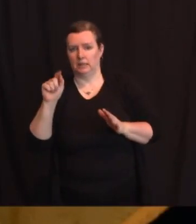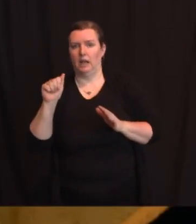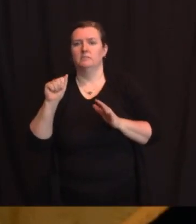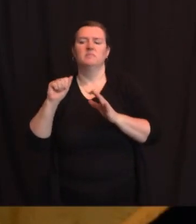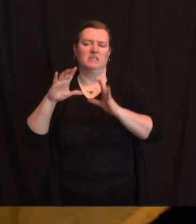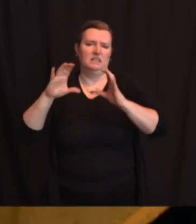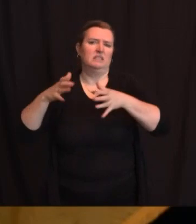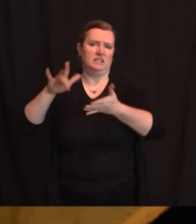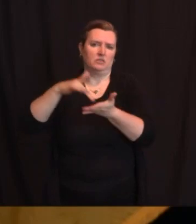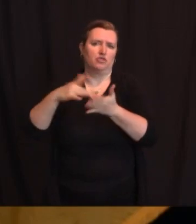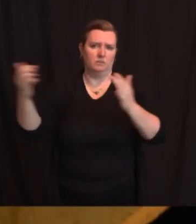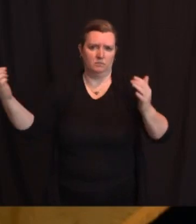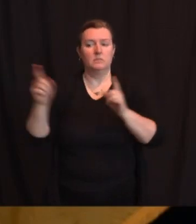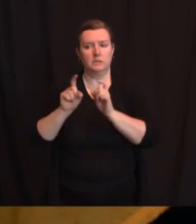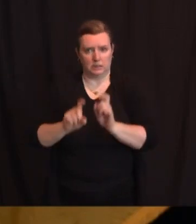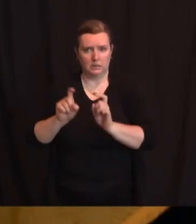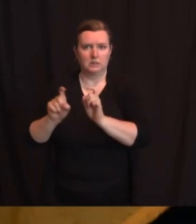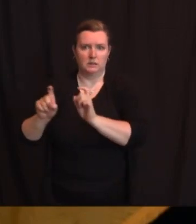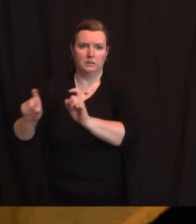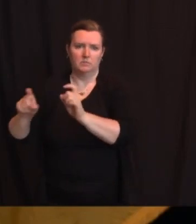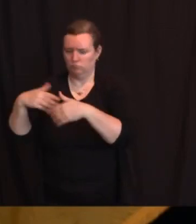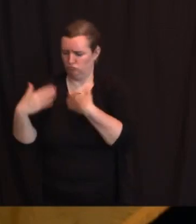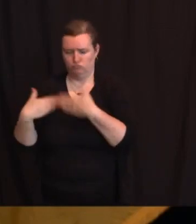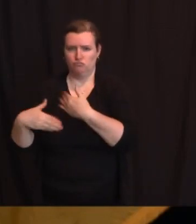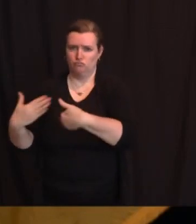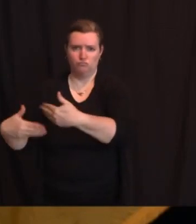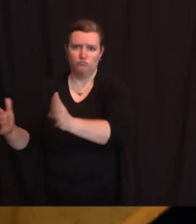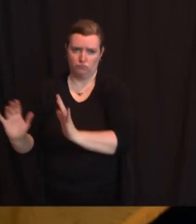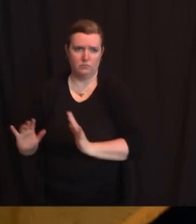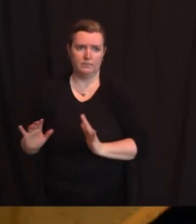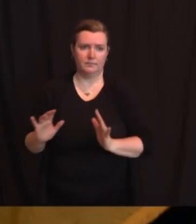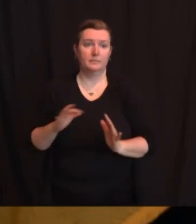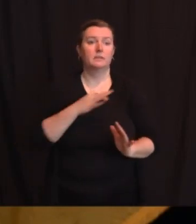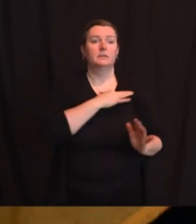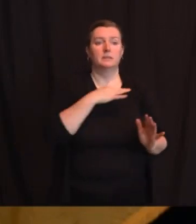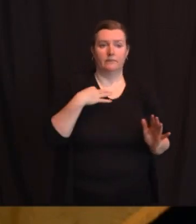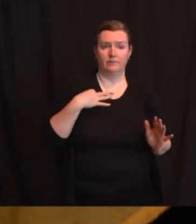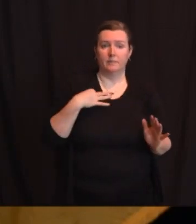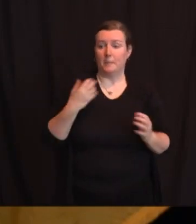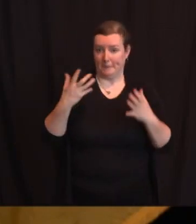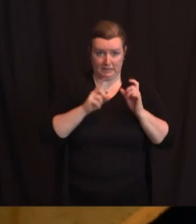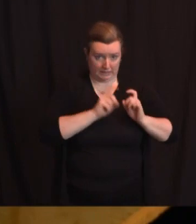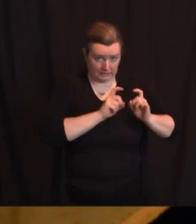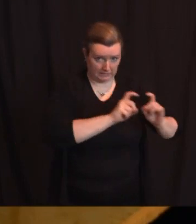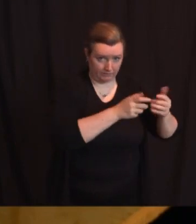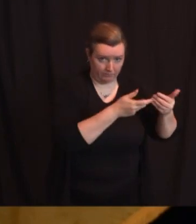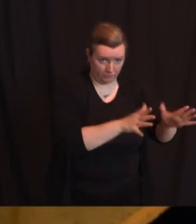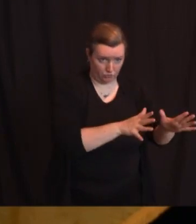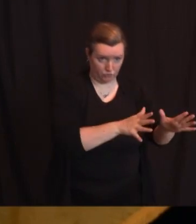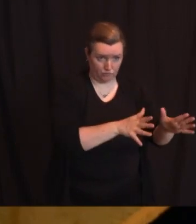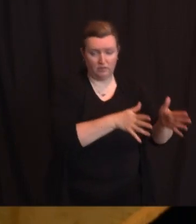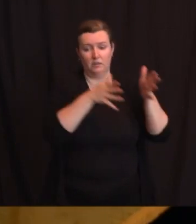tested, with the remainder of staff scheduled for testing over the following week.